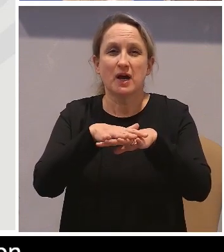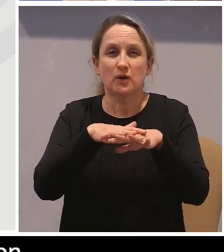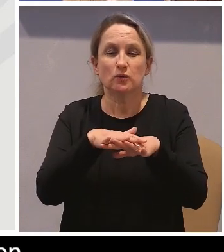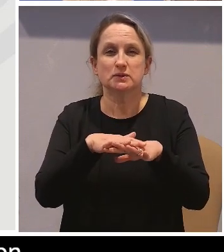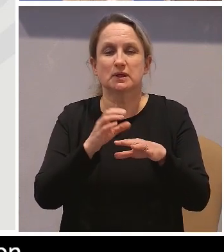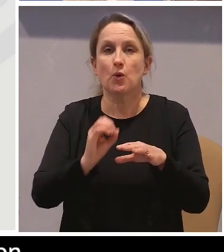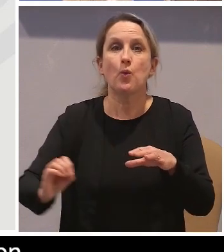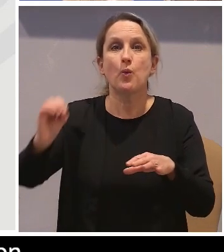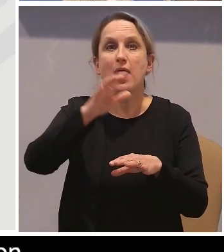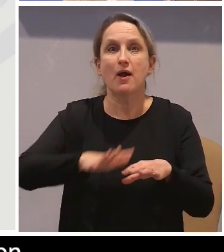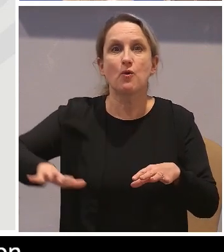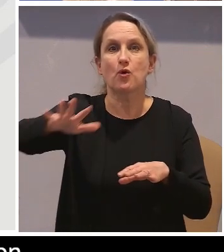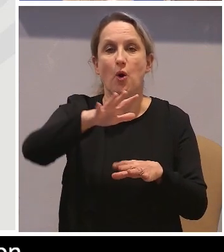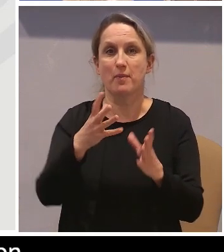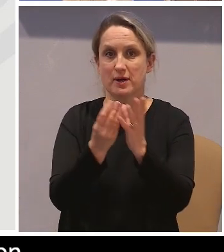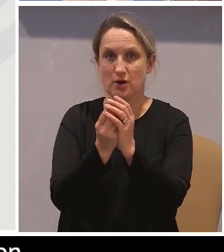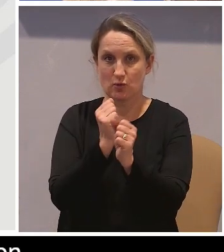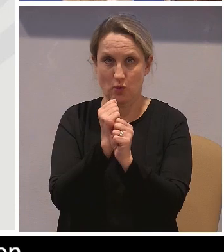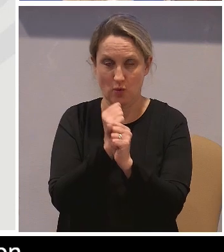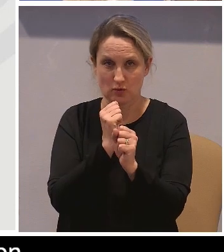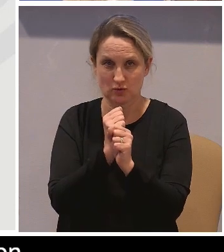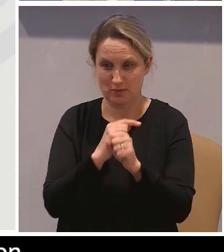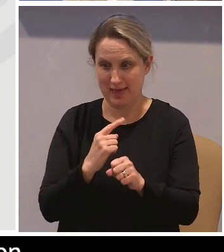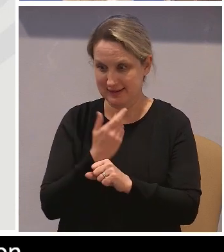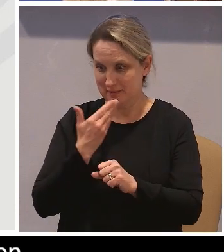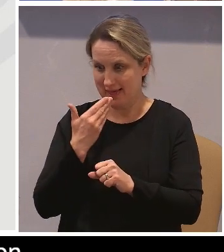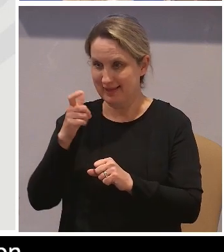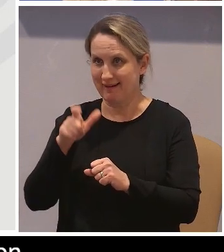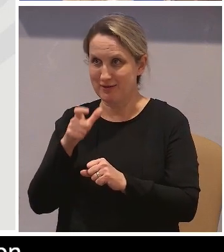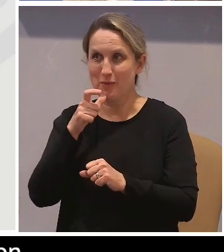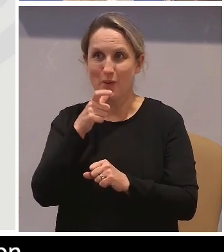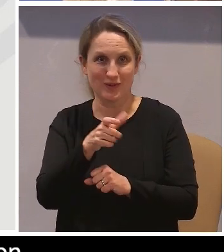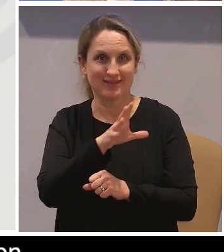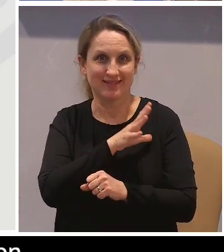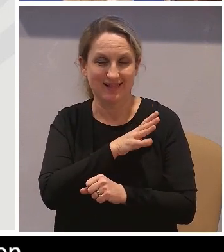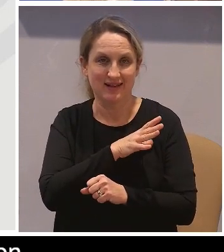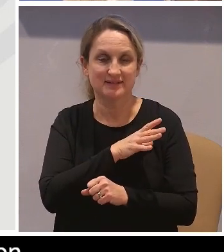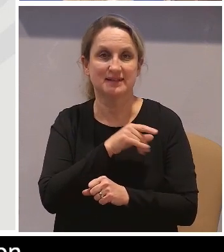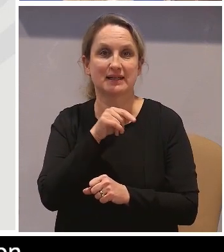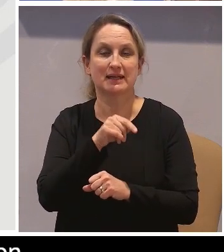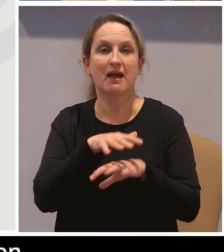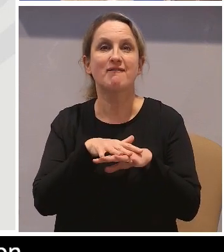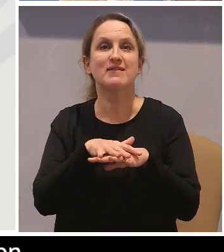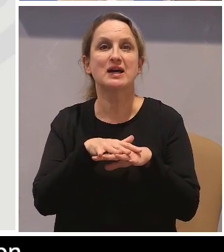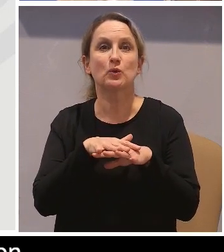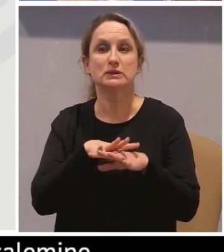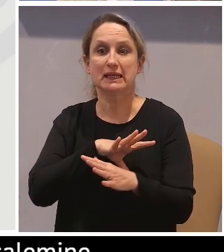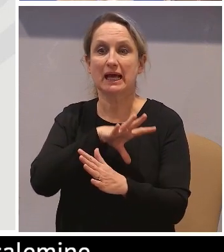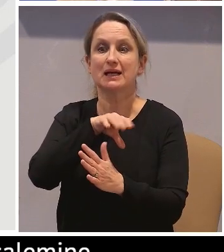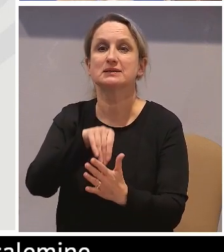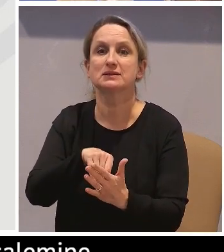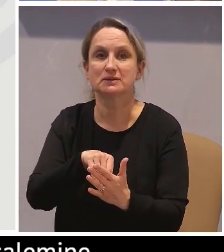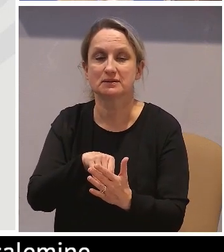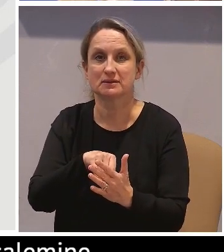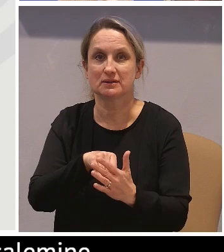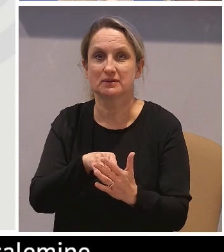tõesti the esimene studied ettekandja selles medicine. sessioonis juba välja tõi. Different Ja networks selleks, et in nendes Europe võrgustikes osaleda, ma arvan, make on